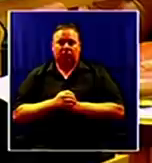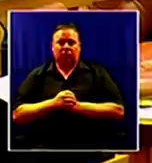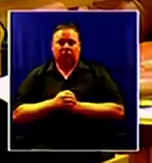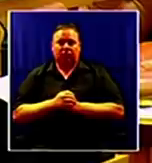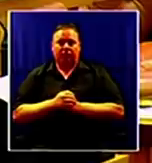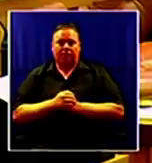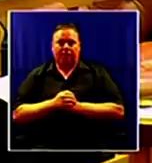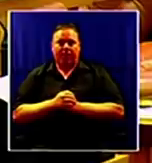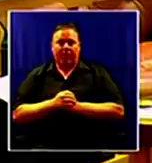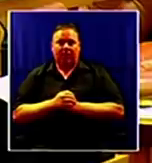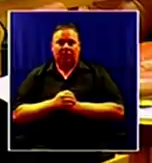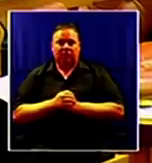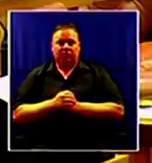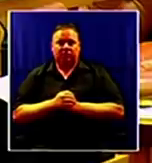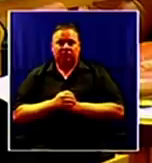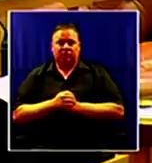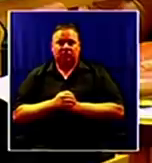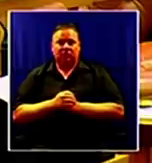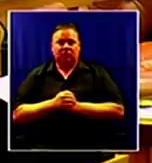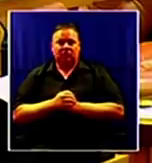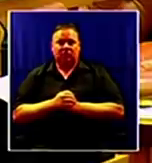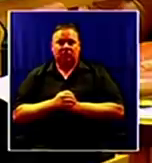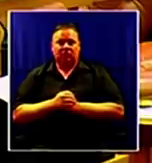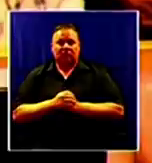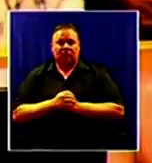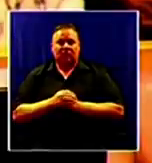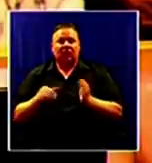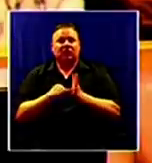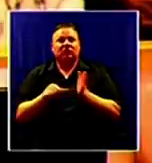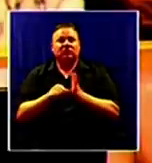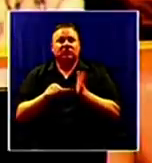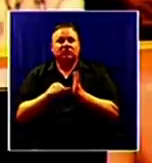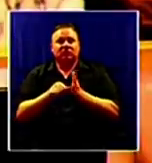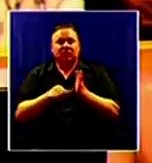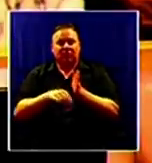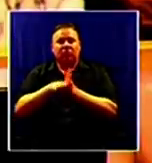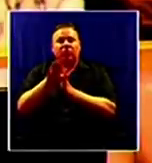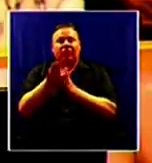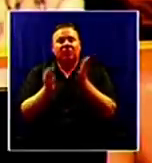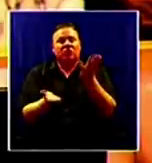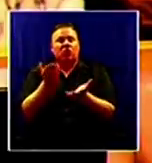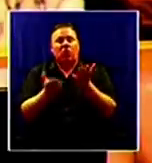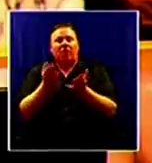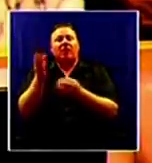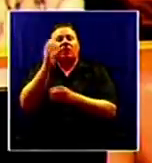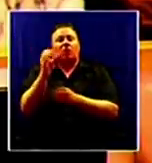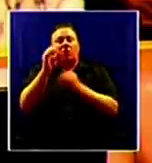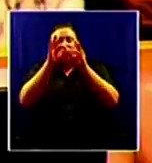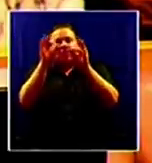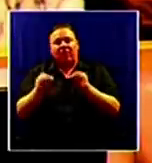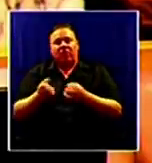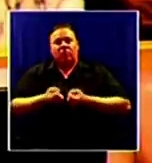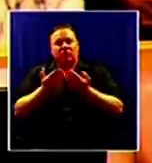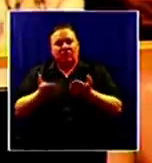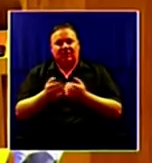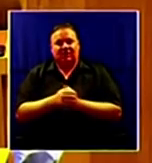it says this is a significant improvement to the framework that we presented in October last year and creates a sound